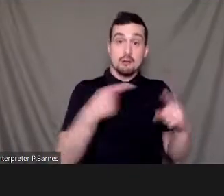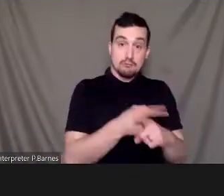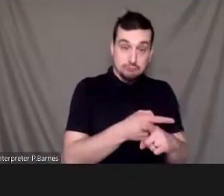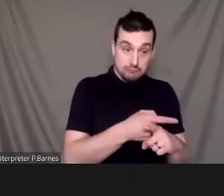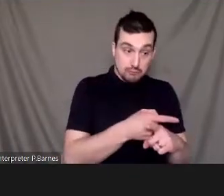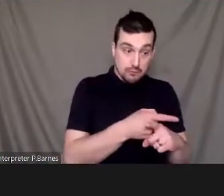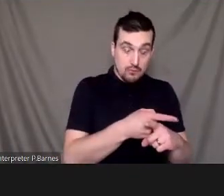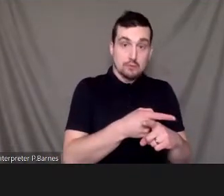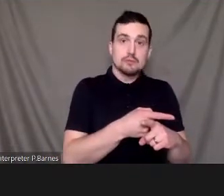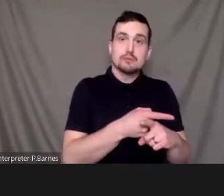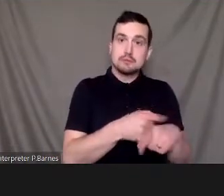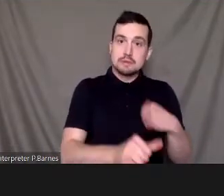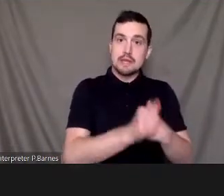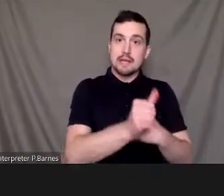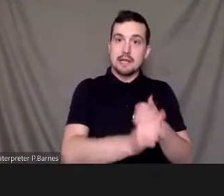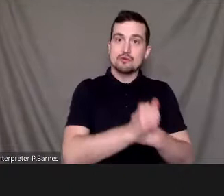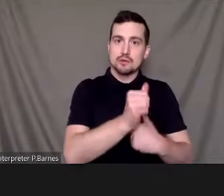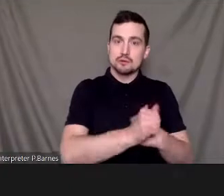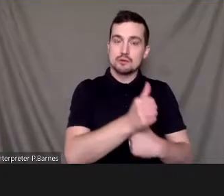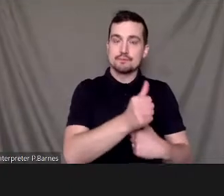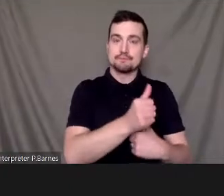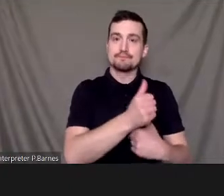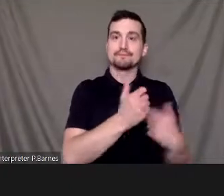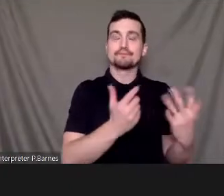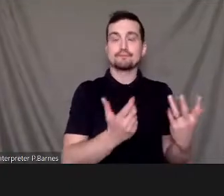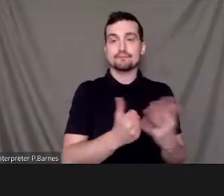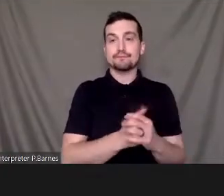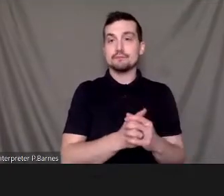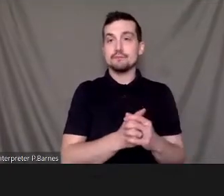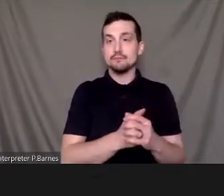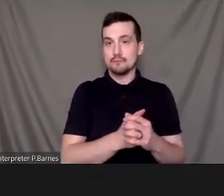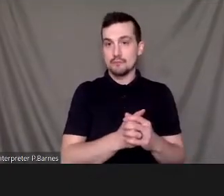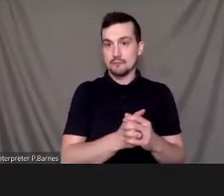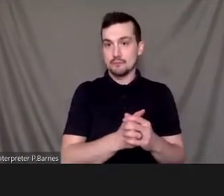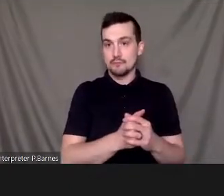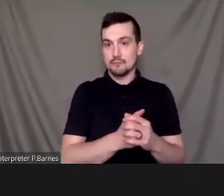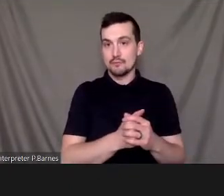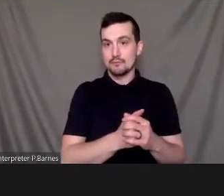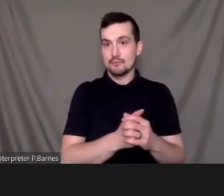So there's besides the fact that